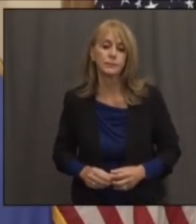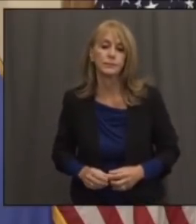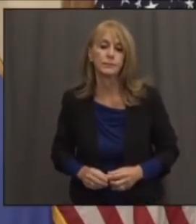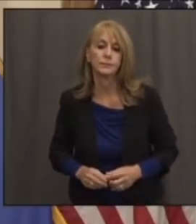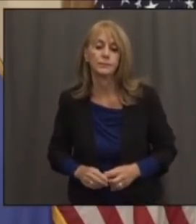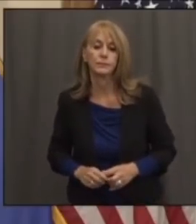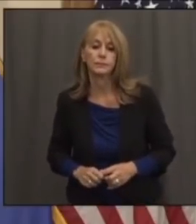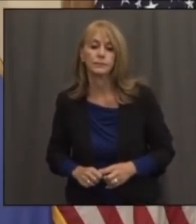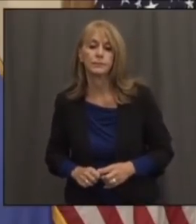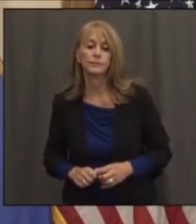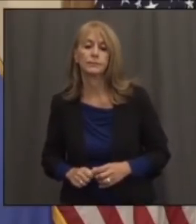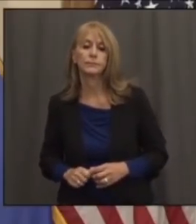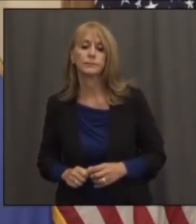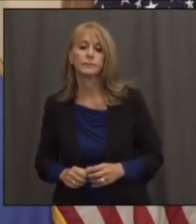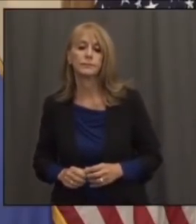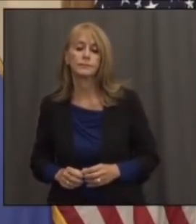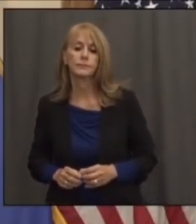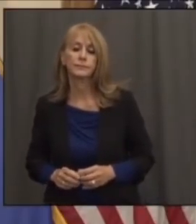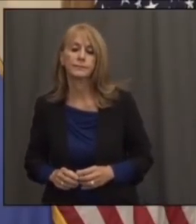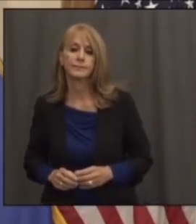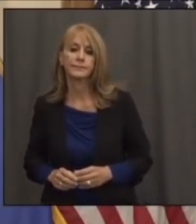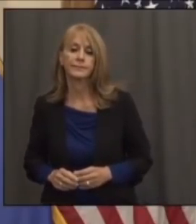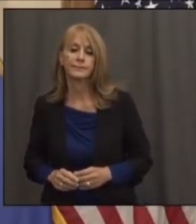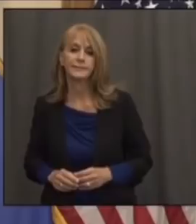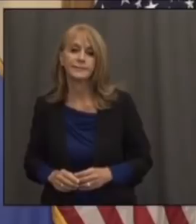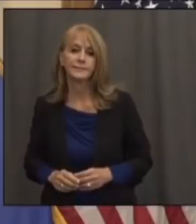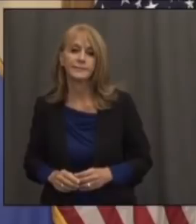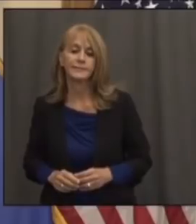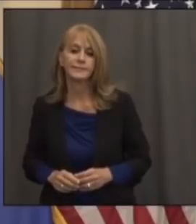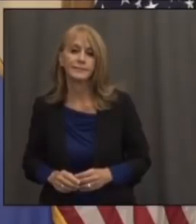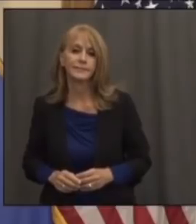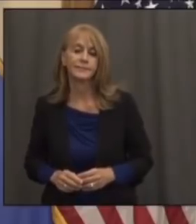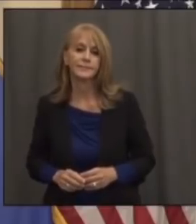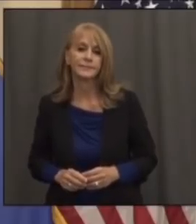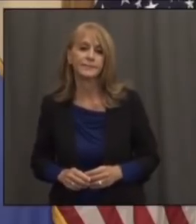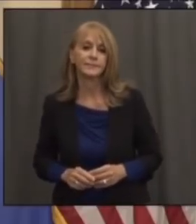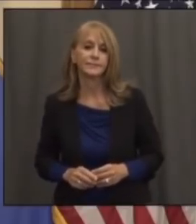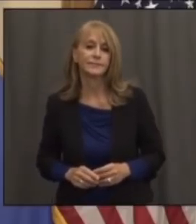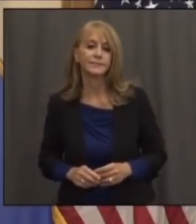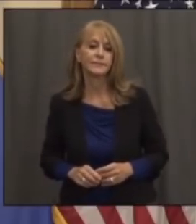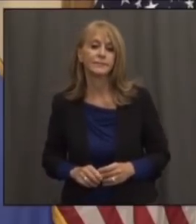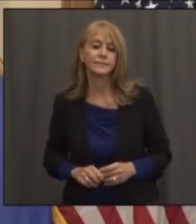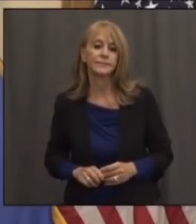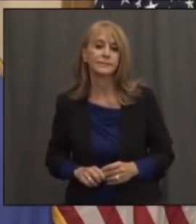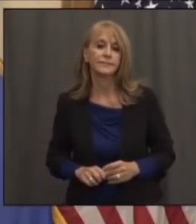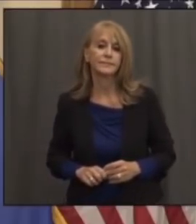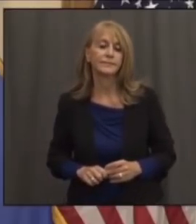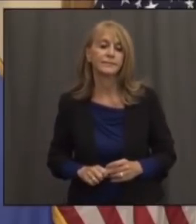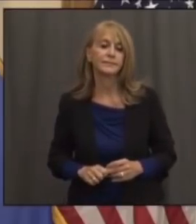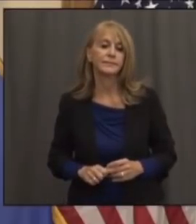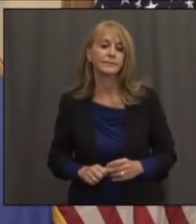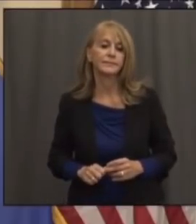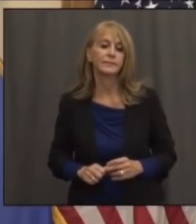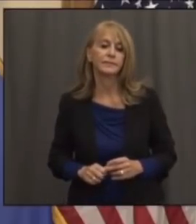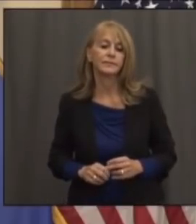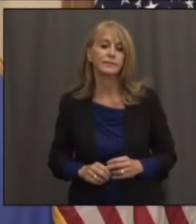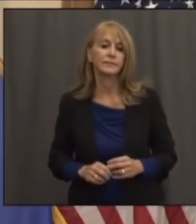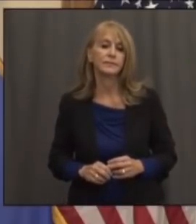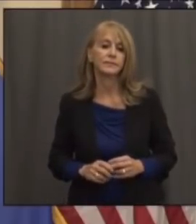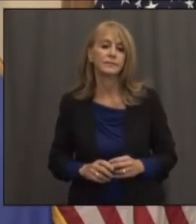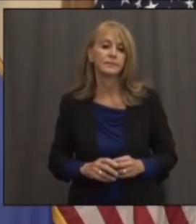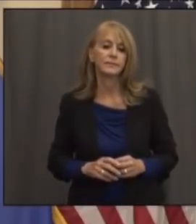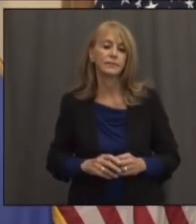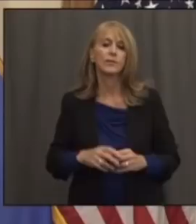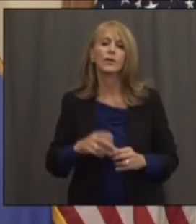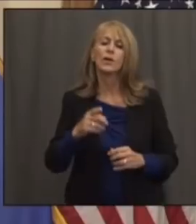Governor, the numbers on the vaccination rate among blacks is both, you noted, is both